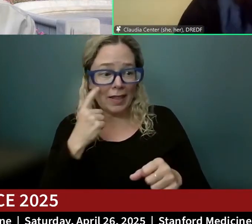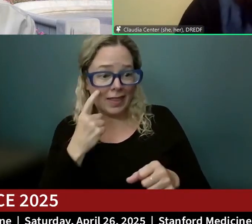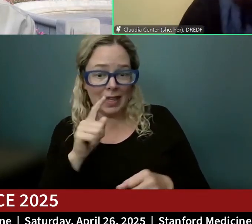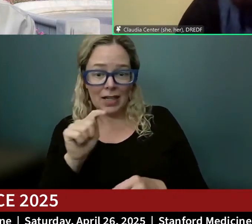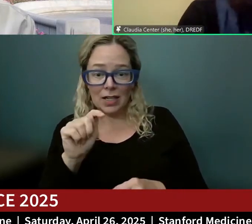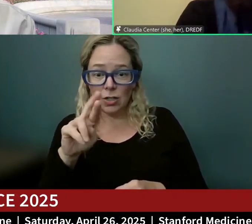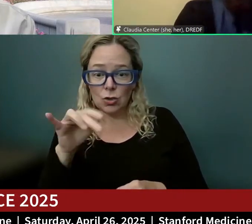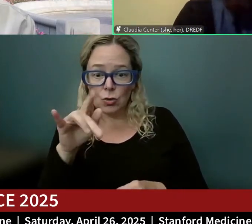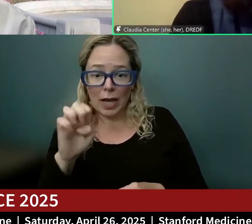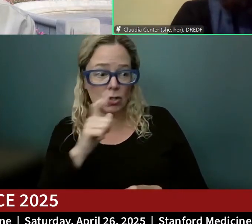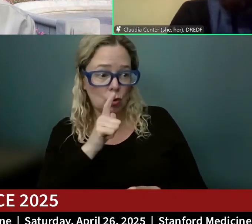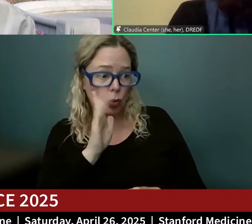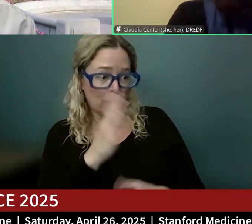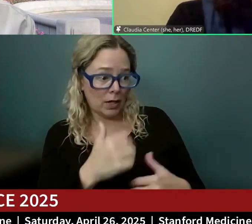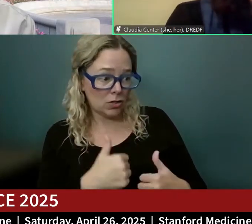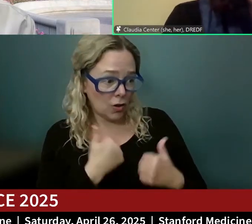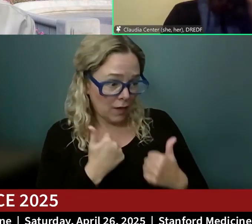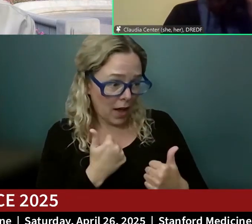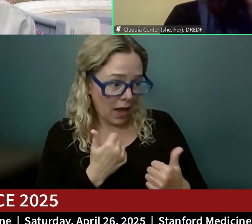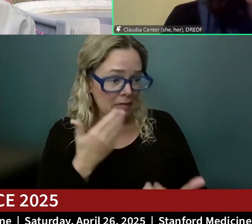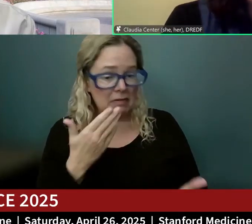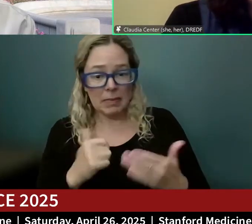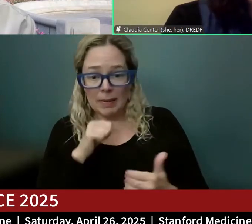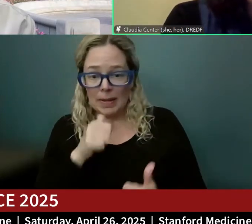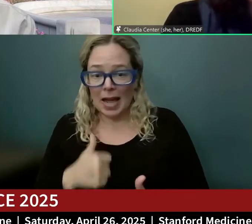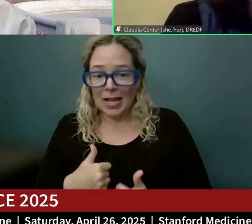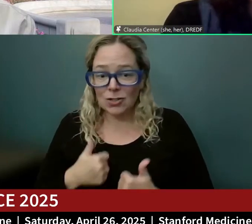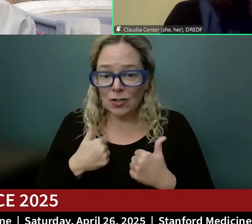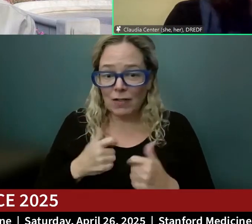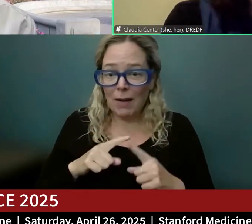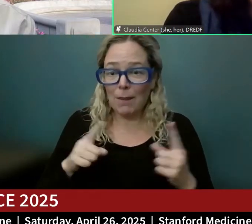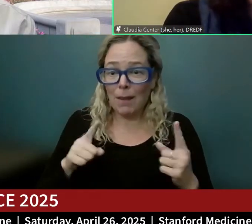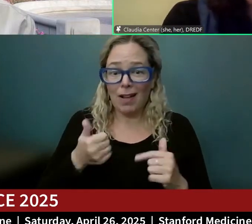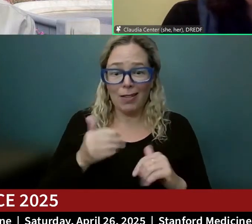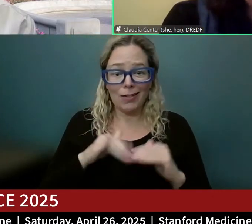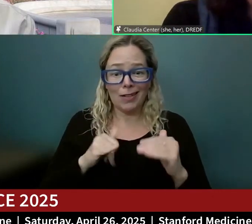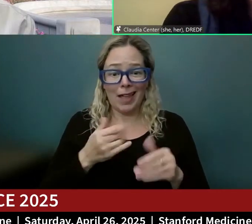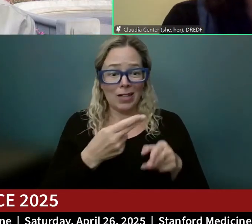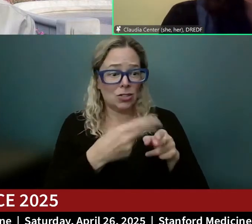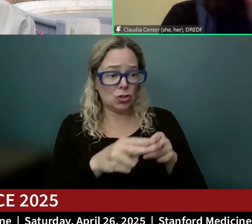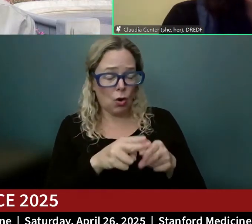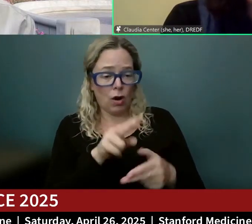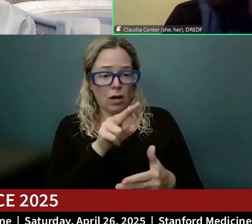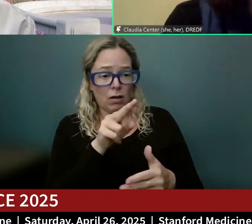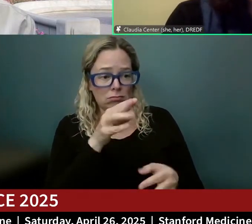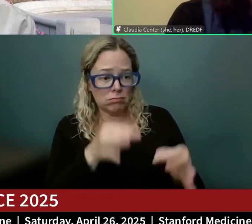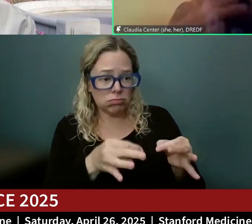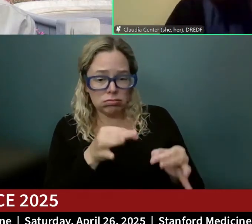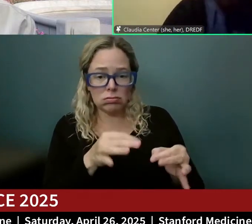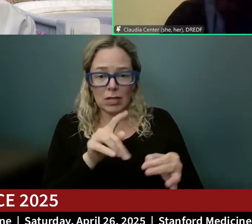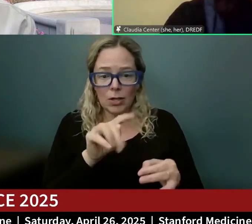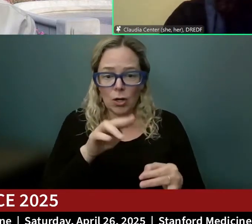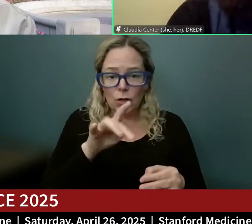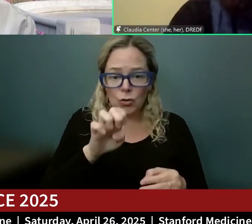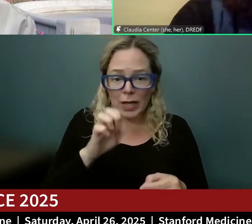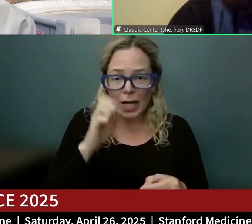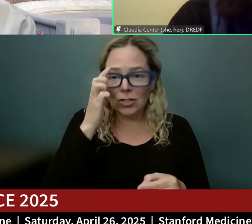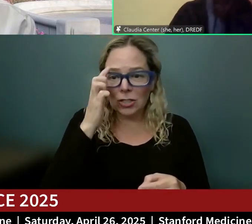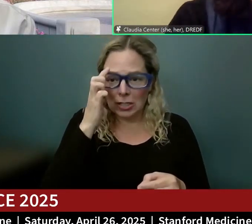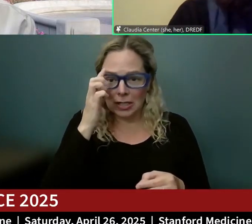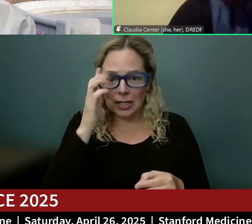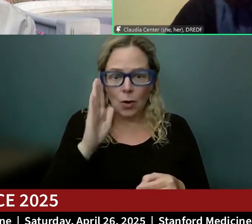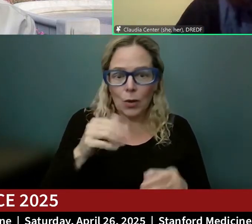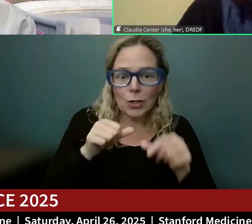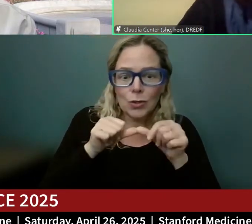not going to survive. But beyond that kind of triage, that is very short term. It's not like, are you going to survive for